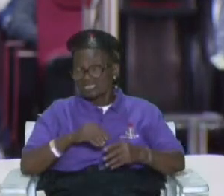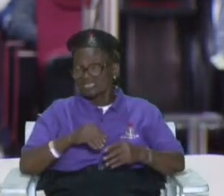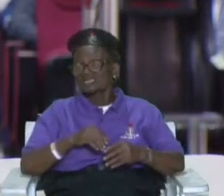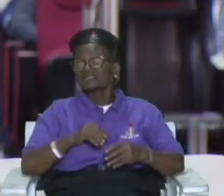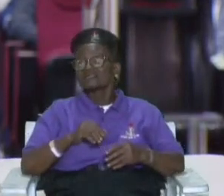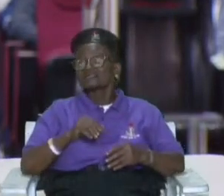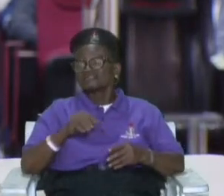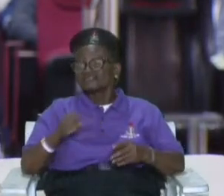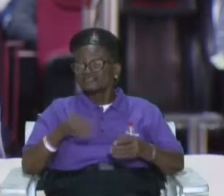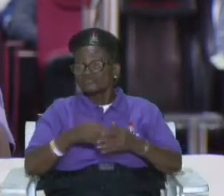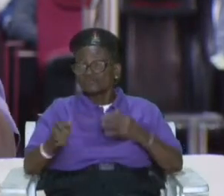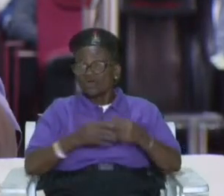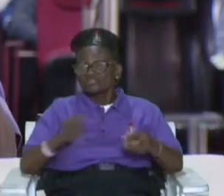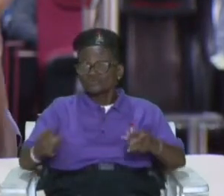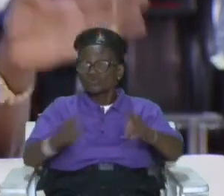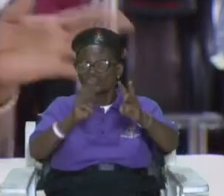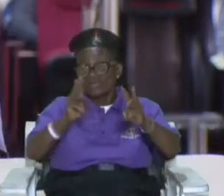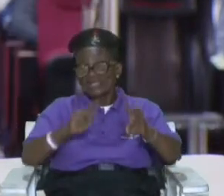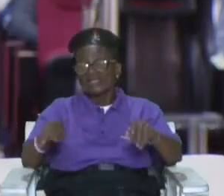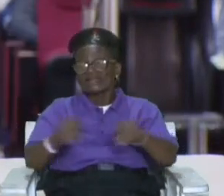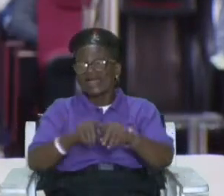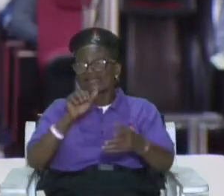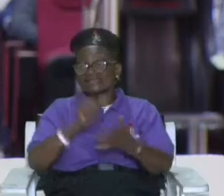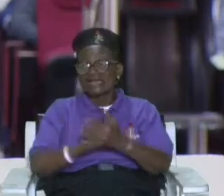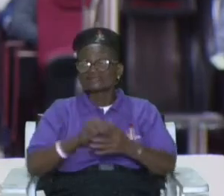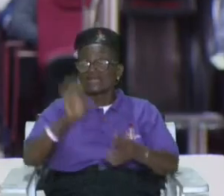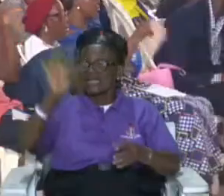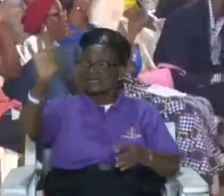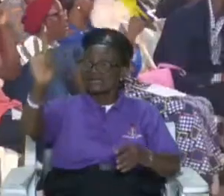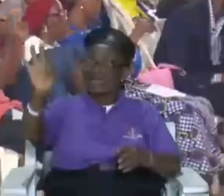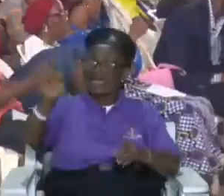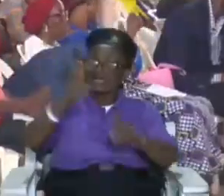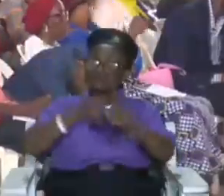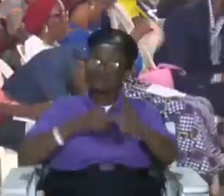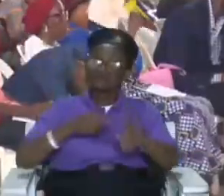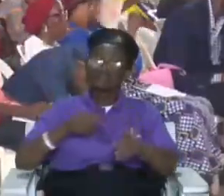9 months from now, you'll be sharing your own testimony.